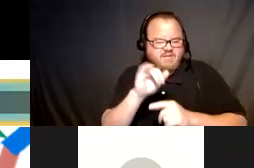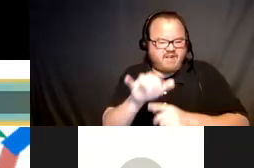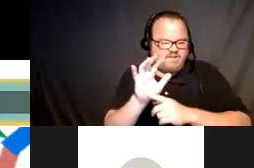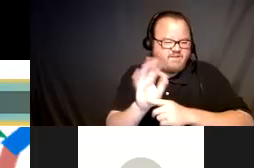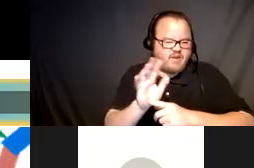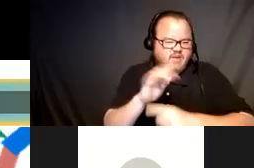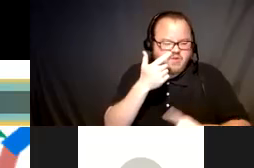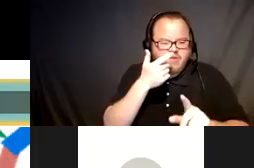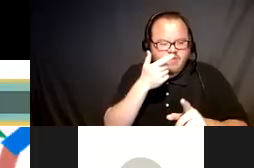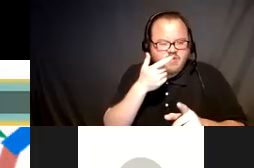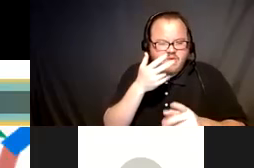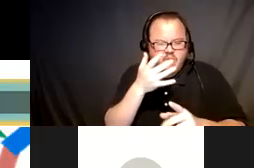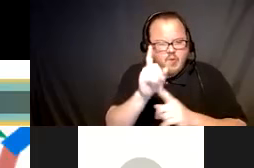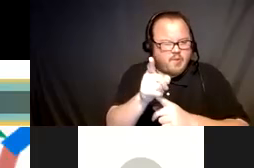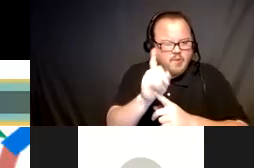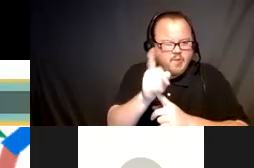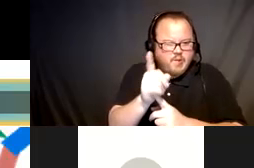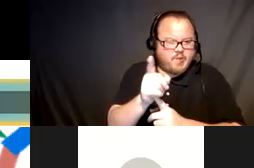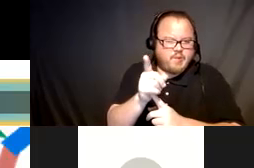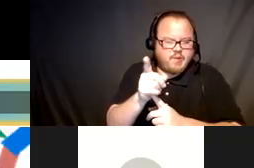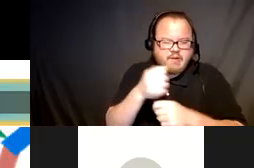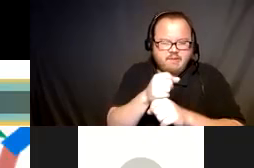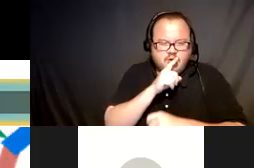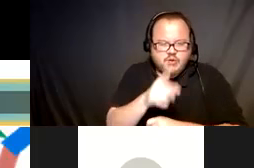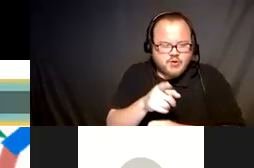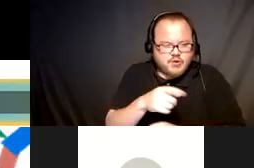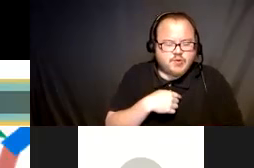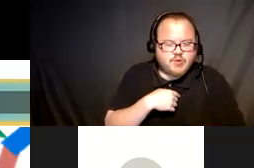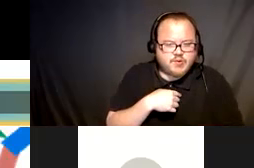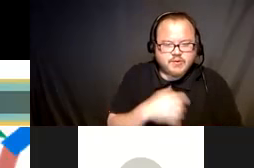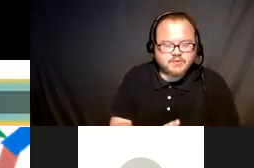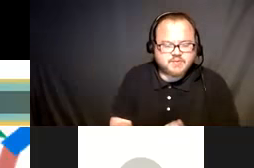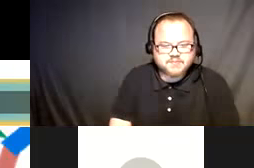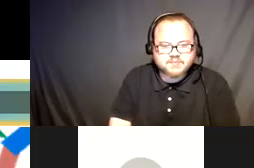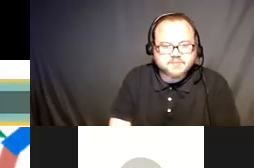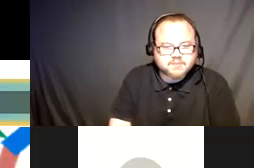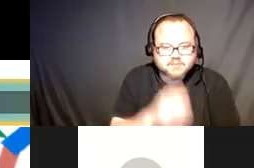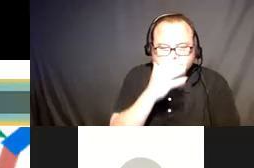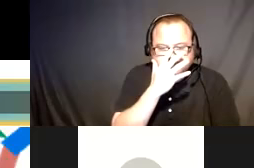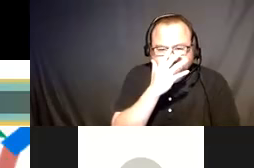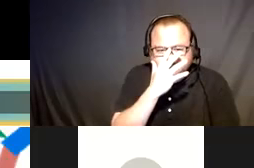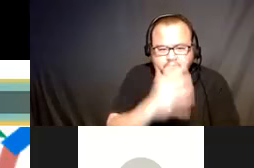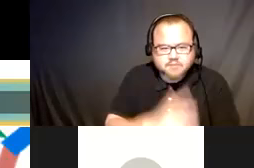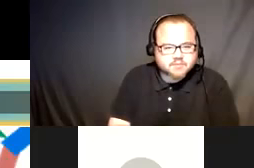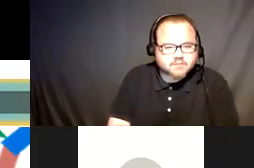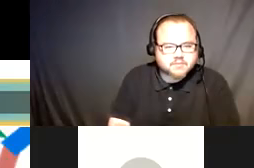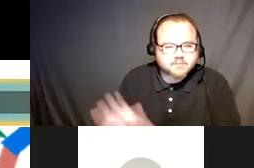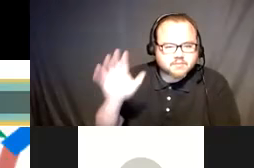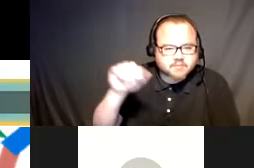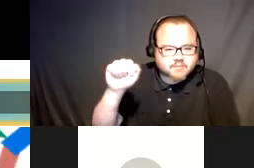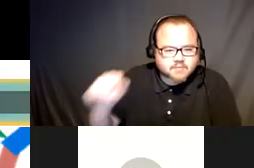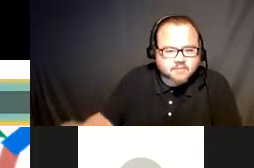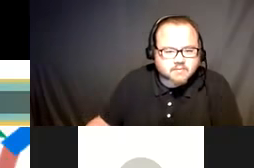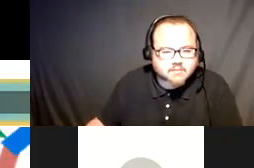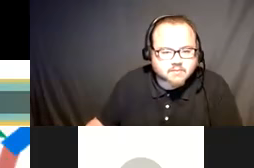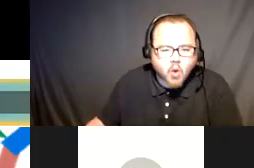make, hold on a second. I want to make sure that I've got sound. And